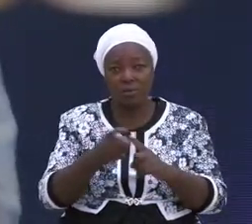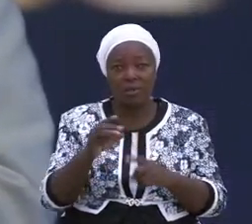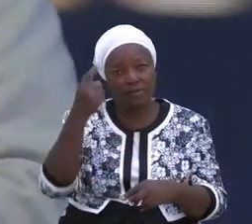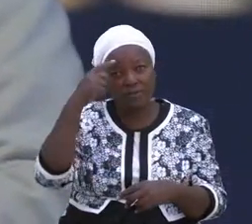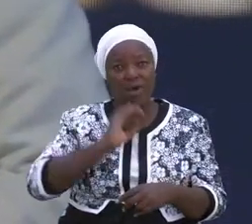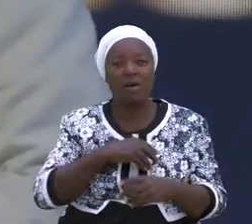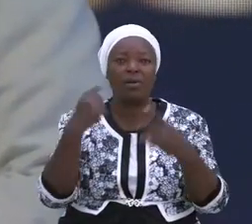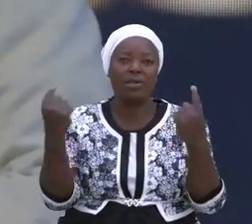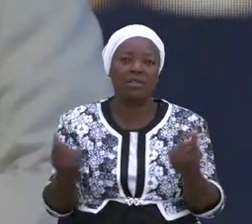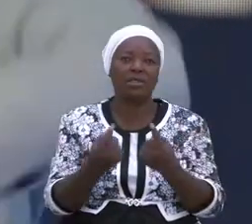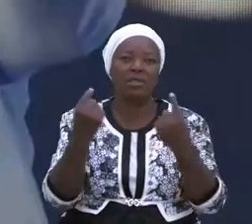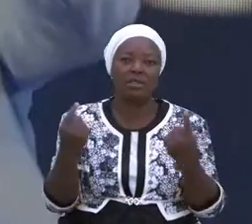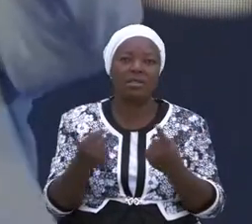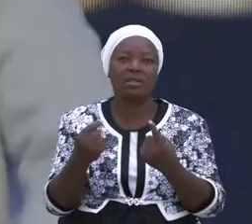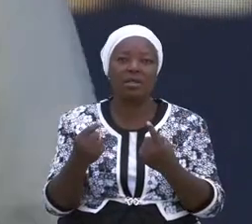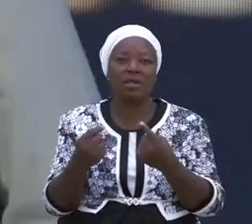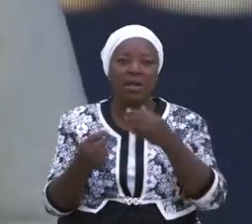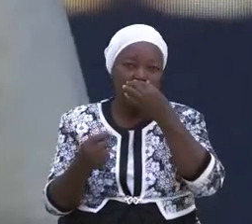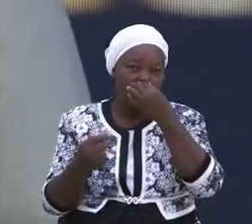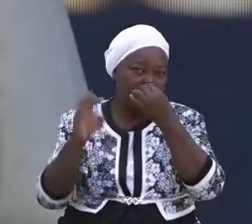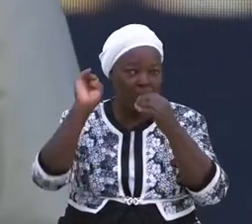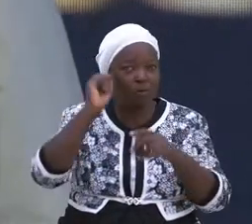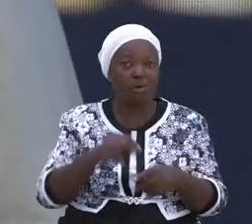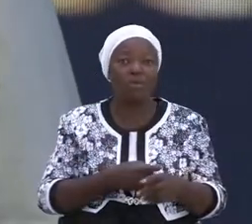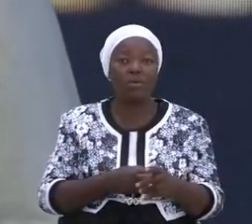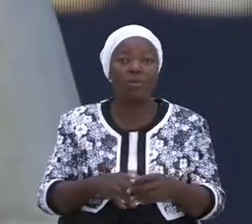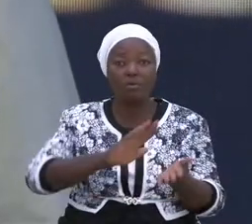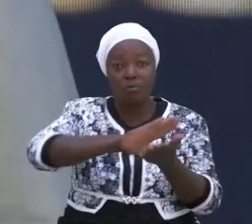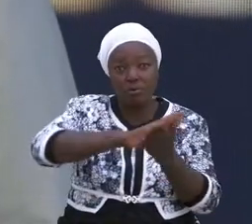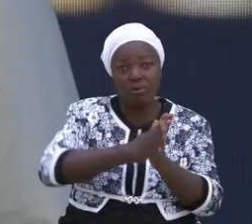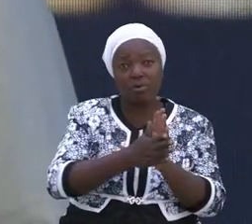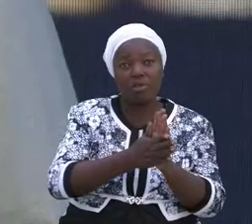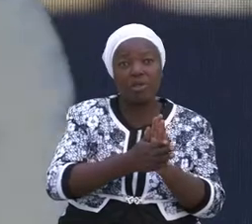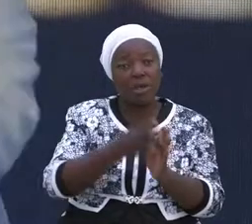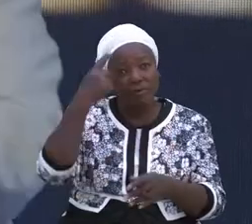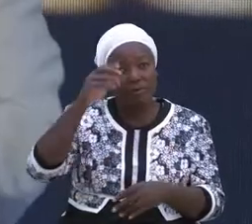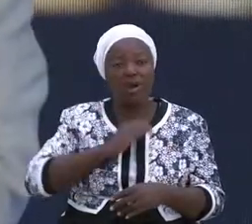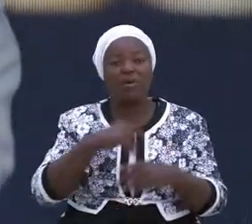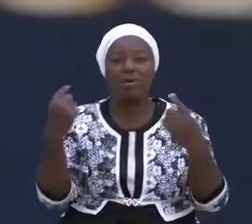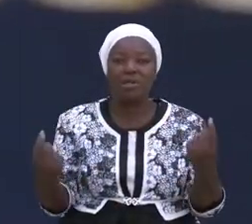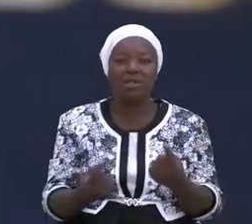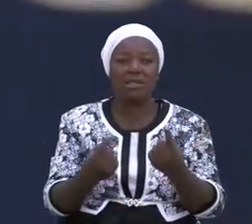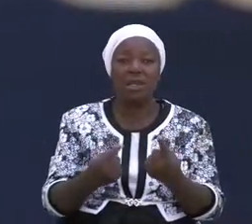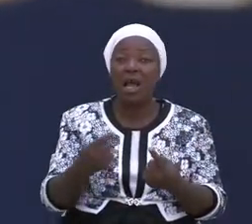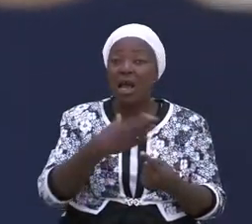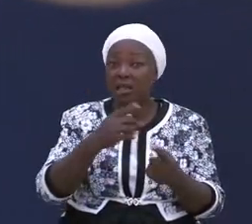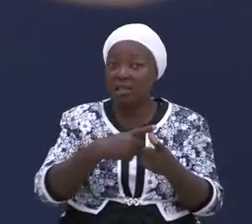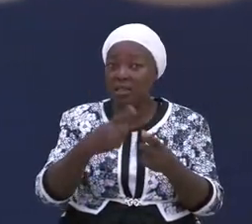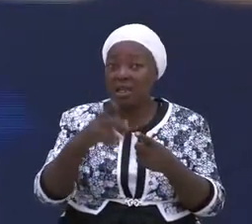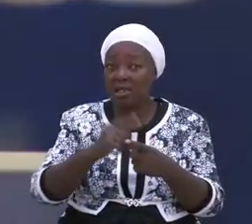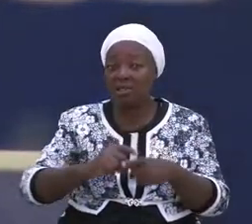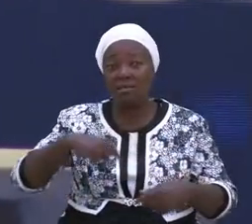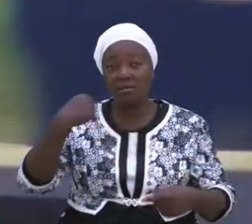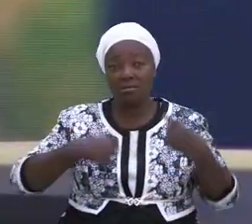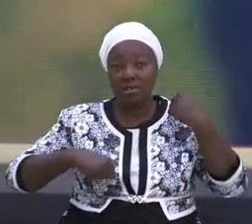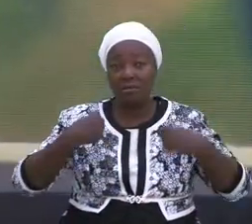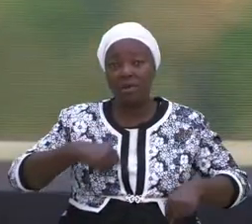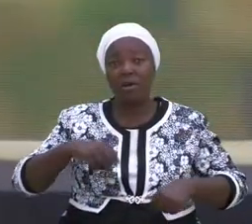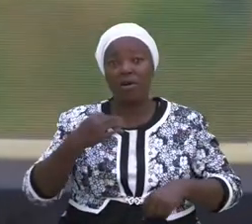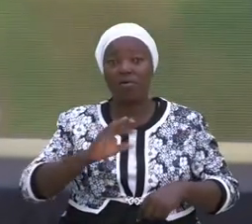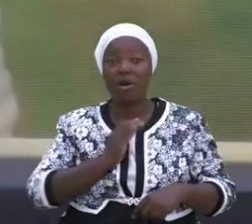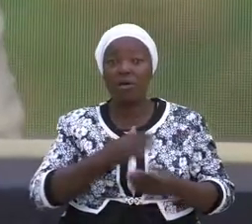transgression. He was bruised for iniquity. And then the chastisement of our peace